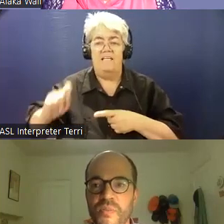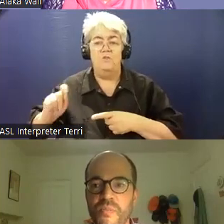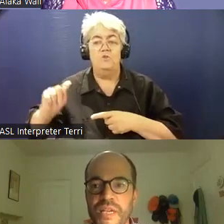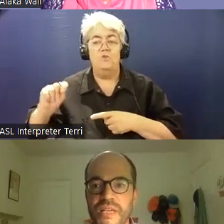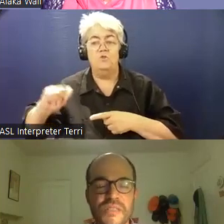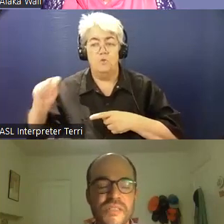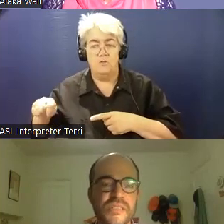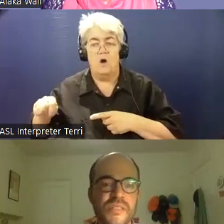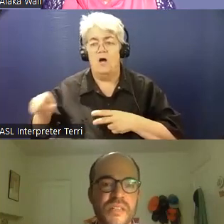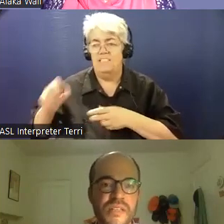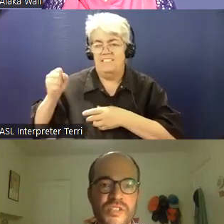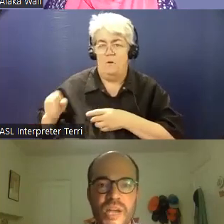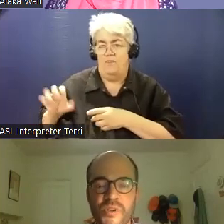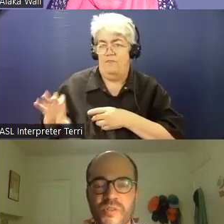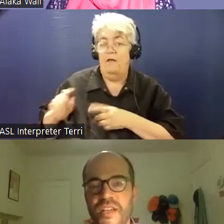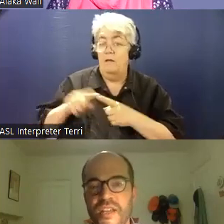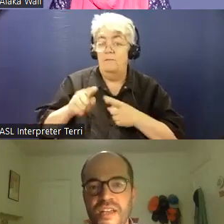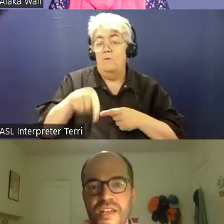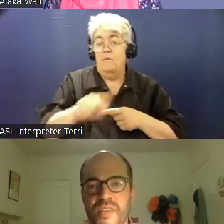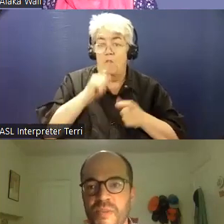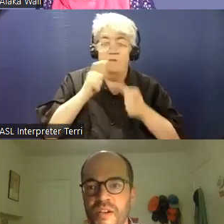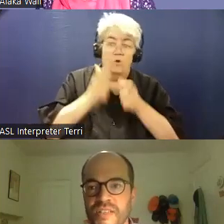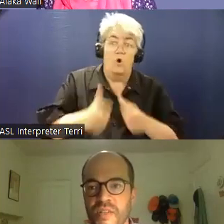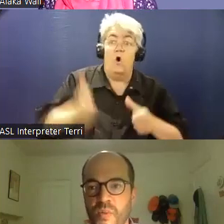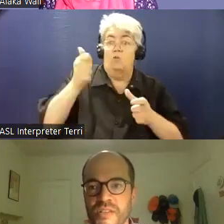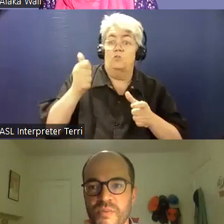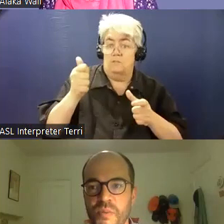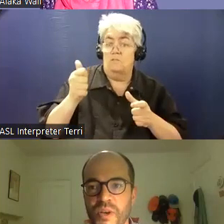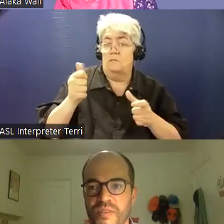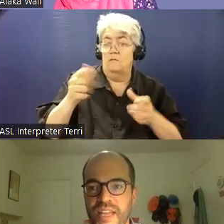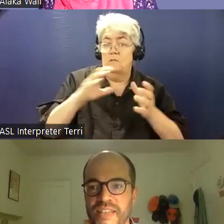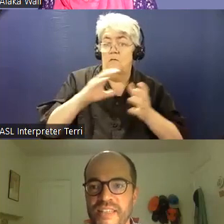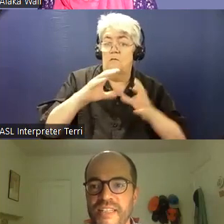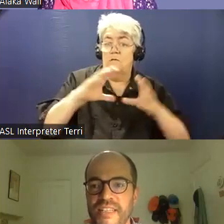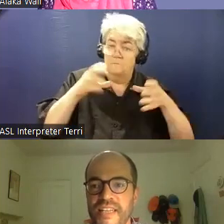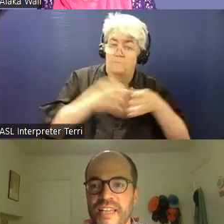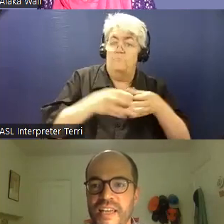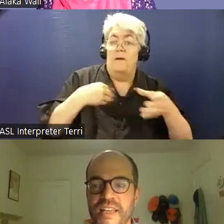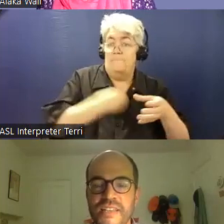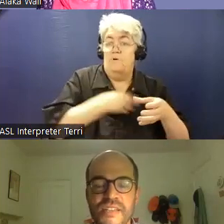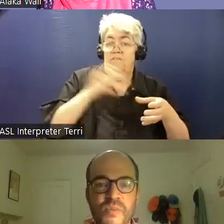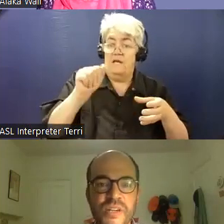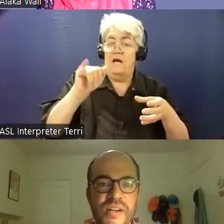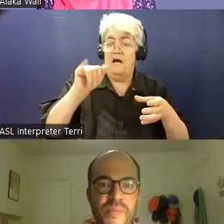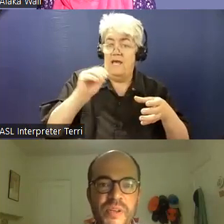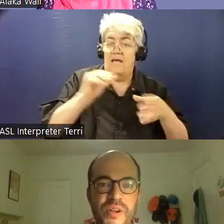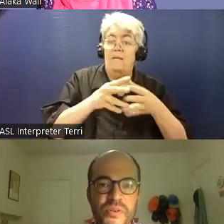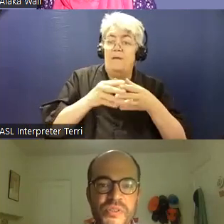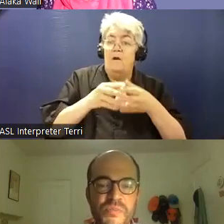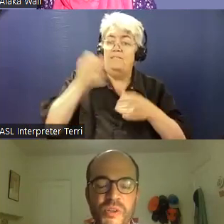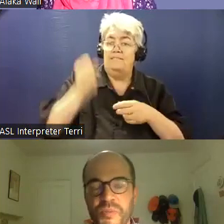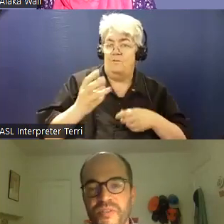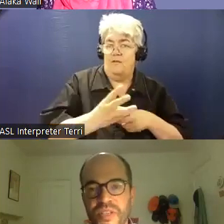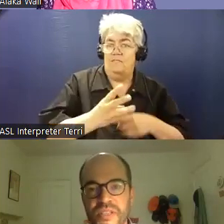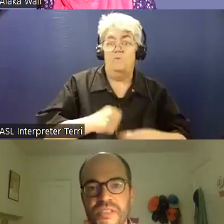are the biggest chapter of the AIA in the American Southwest. We're very proud of that. And we are happy to